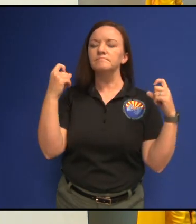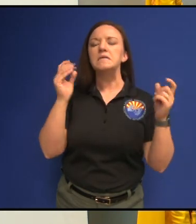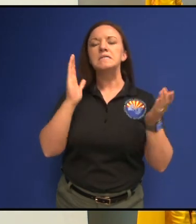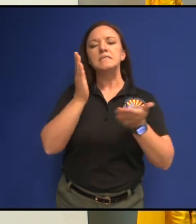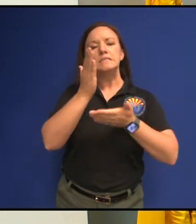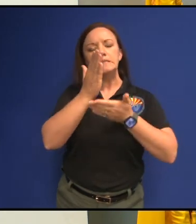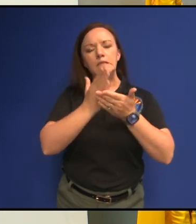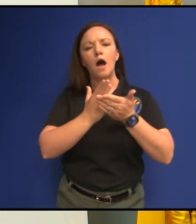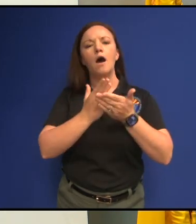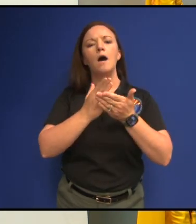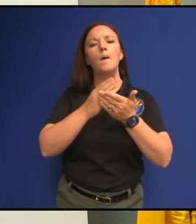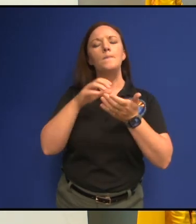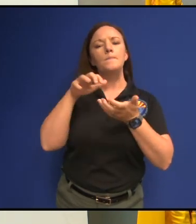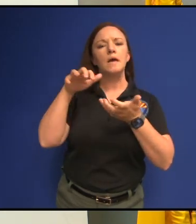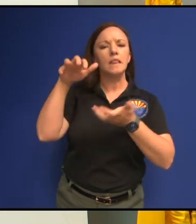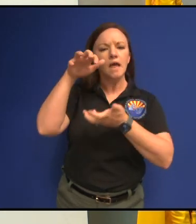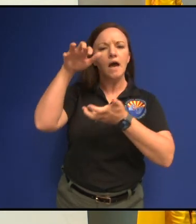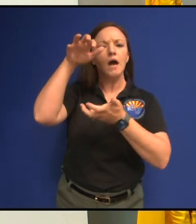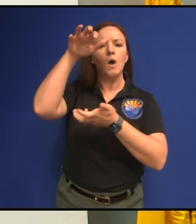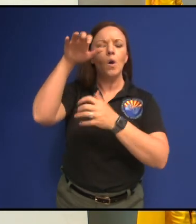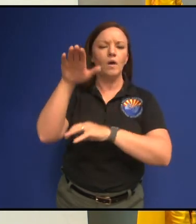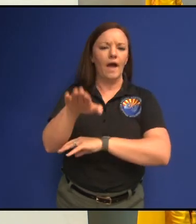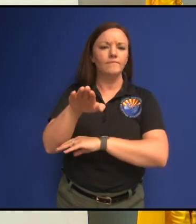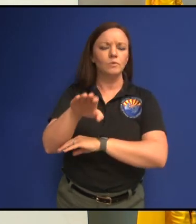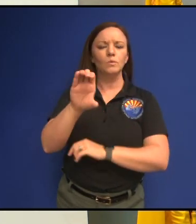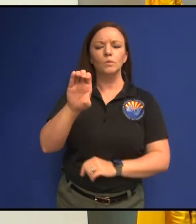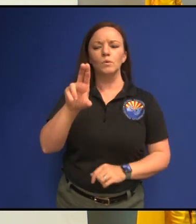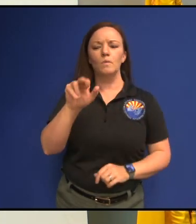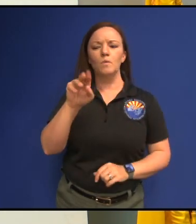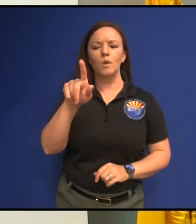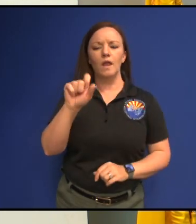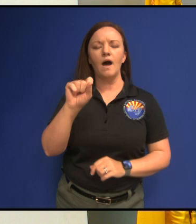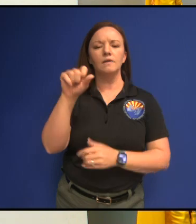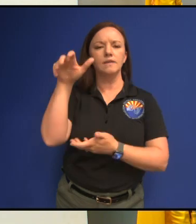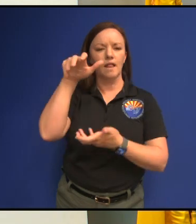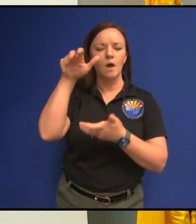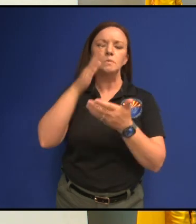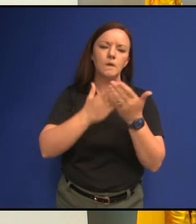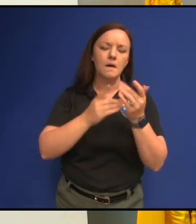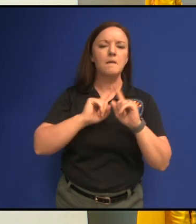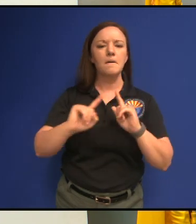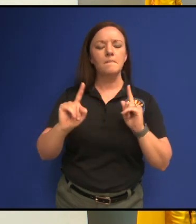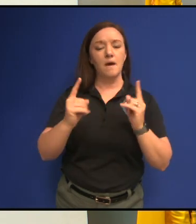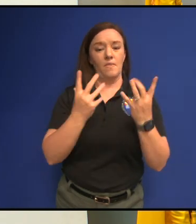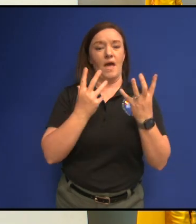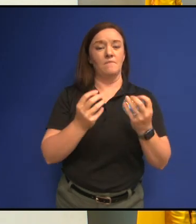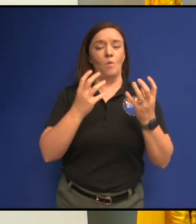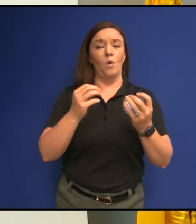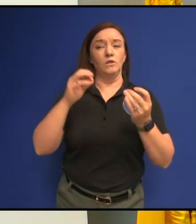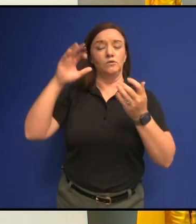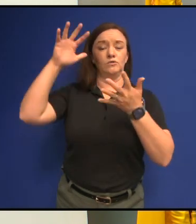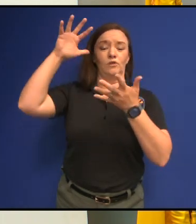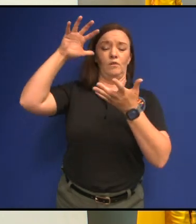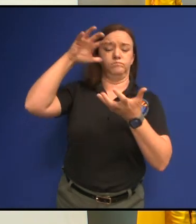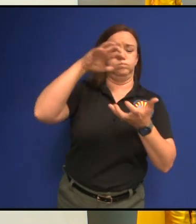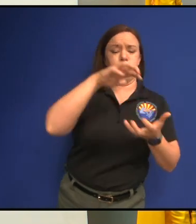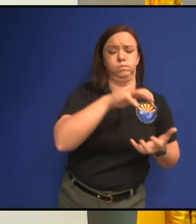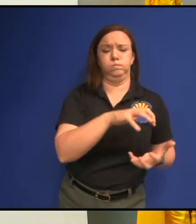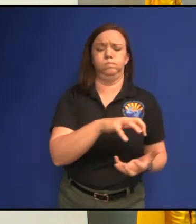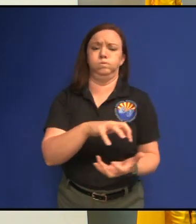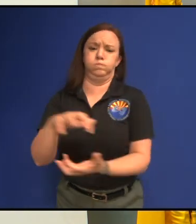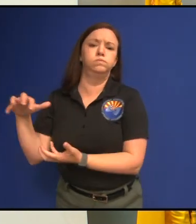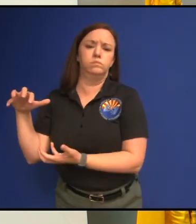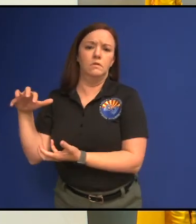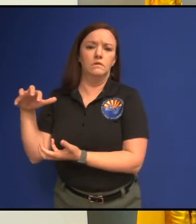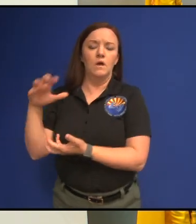some cumulus clouds build up in the afternoon, but all that moisture is pushed south and west of us, which will become important